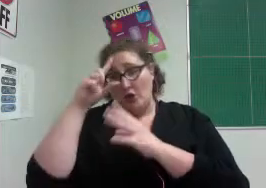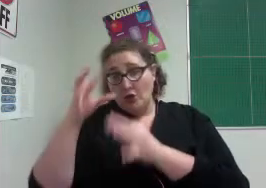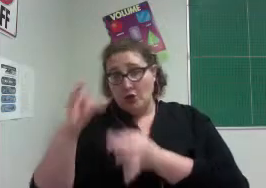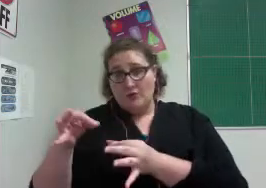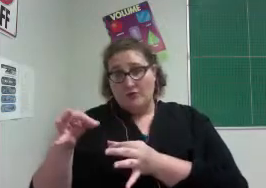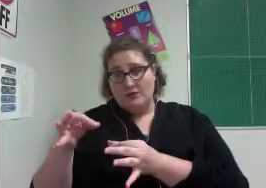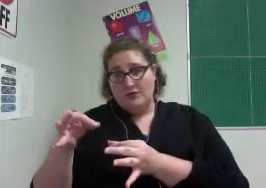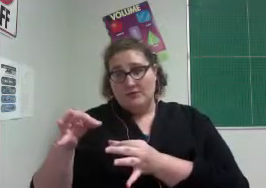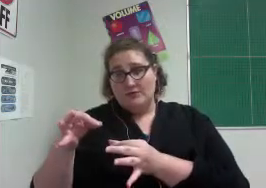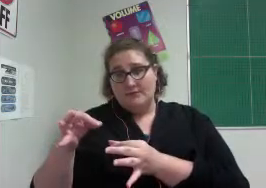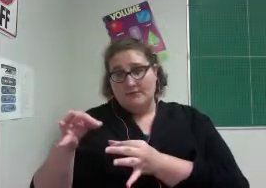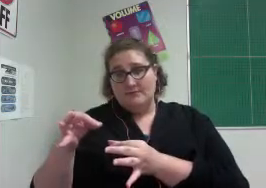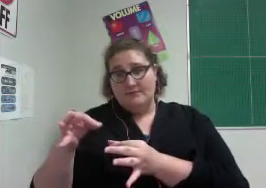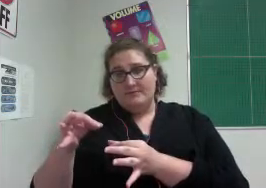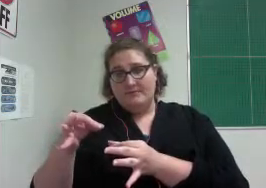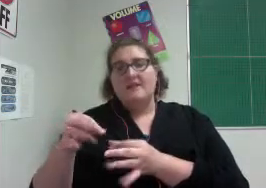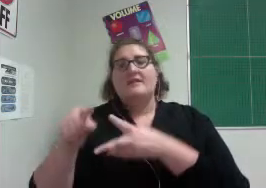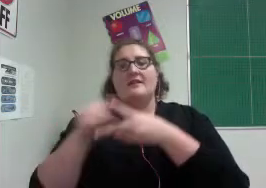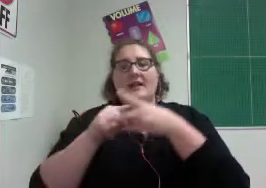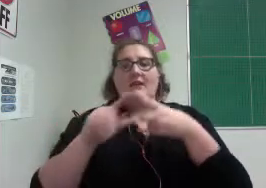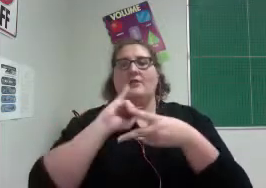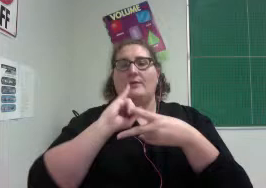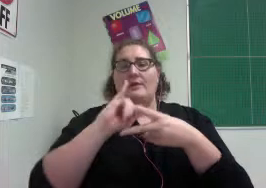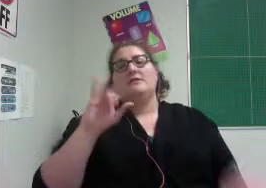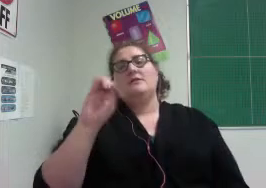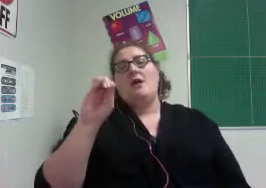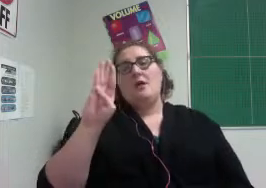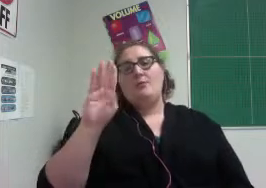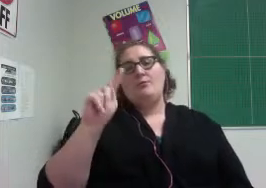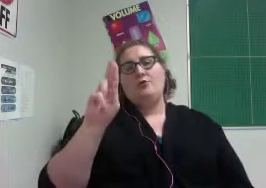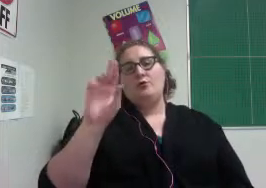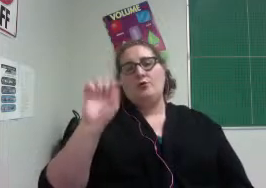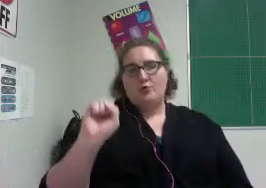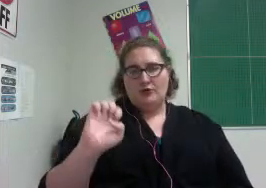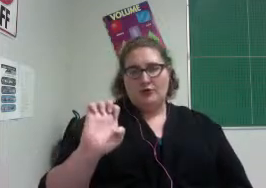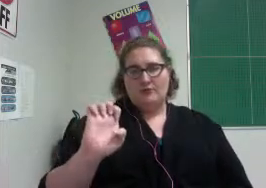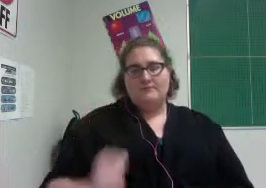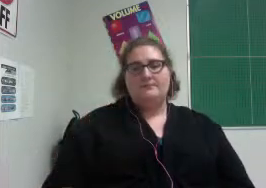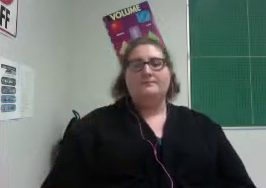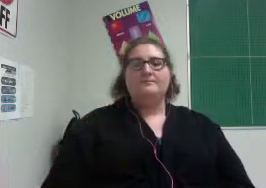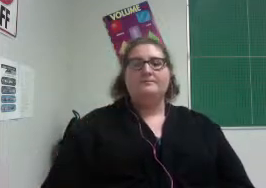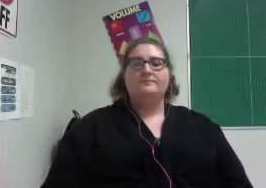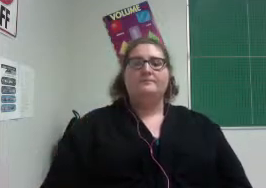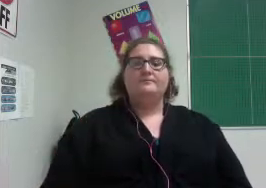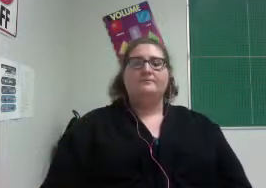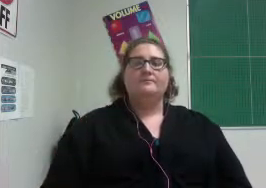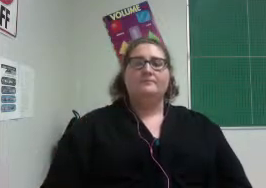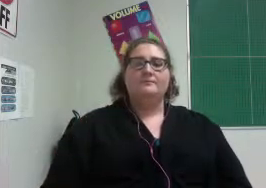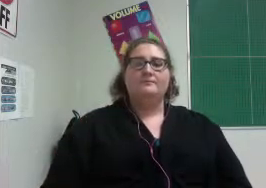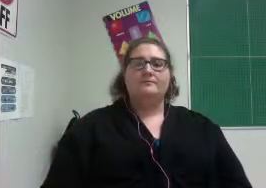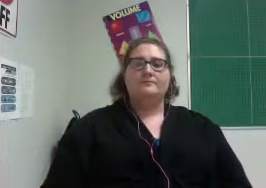then the conclusion, then the angle is obtuse.